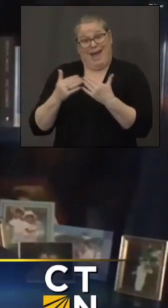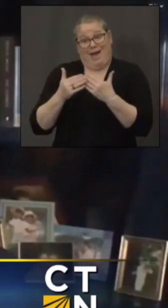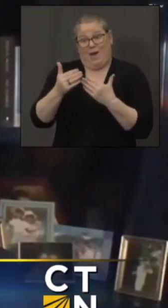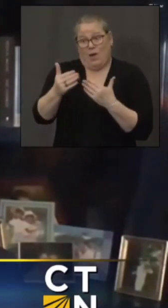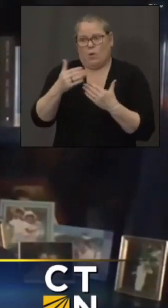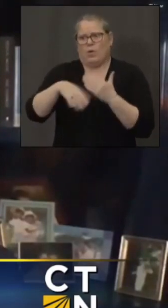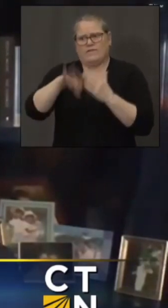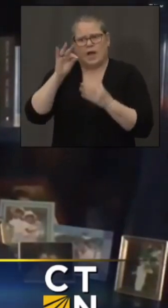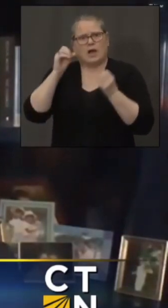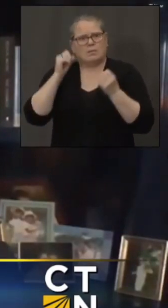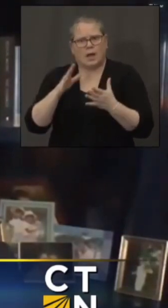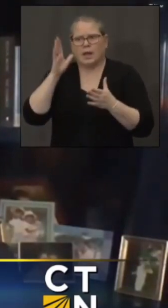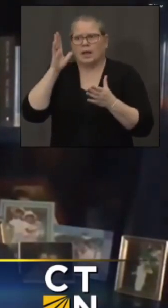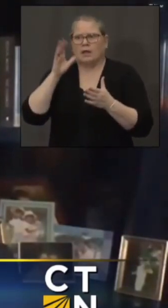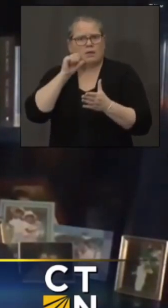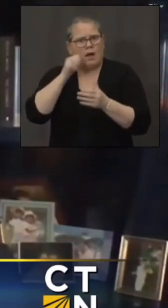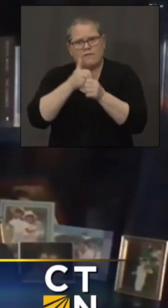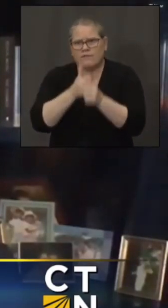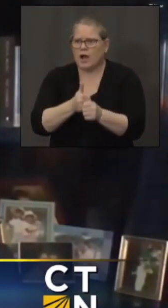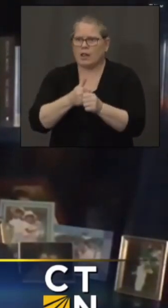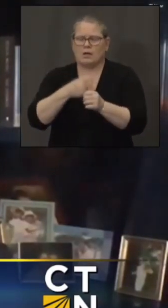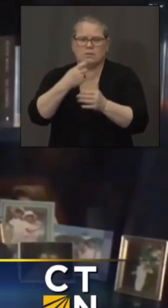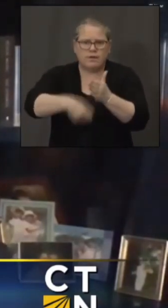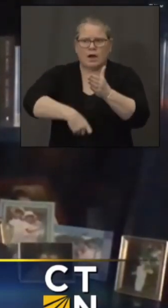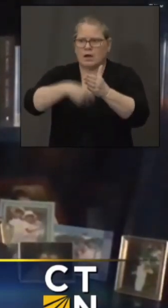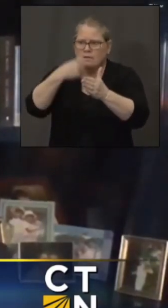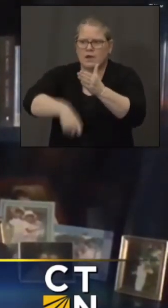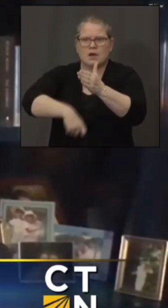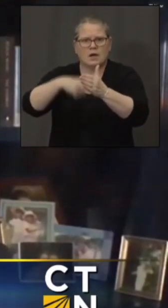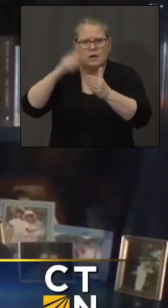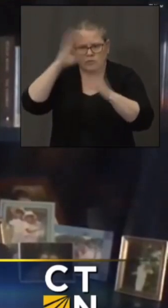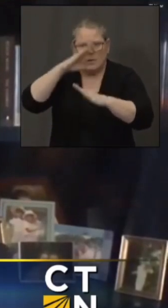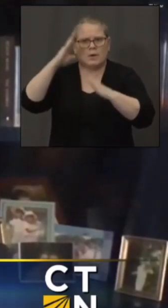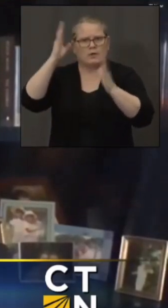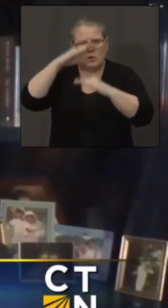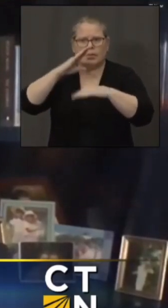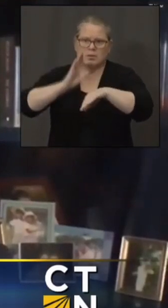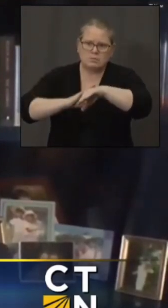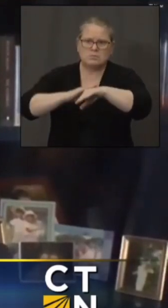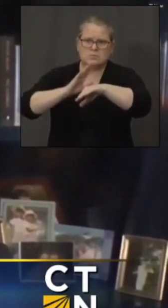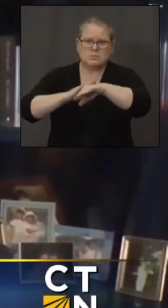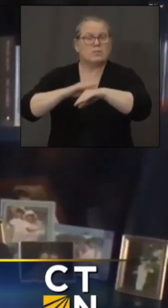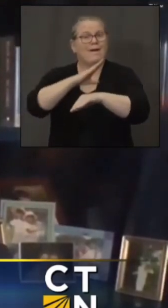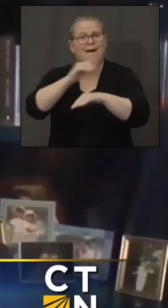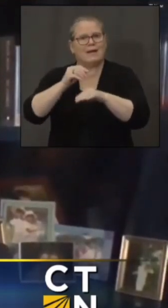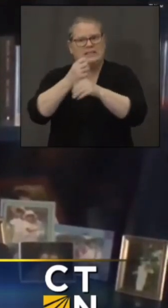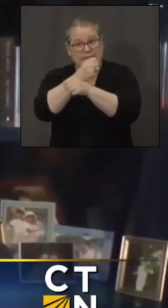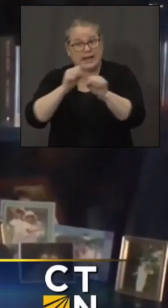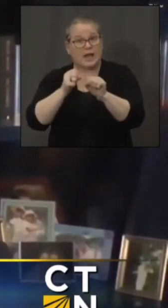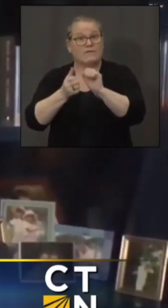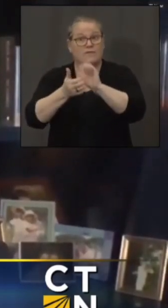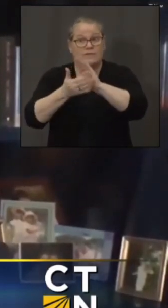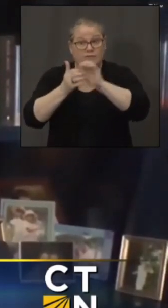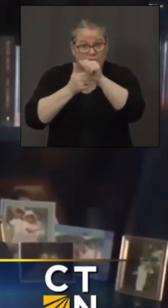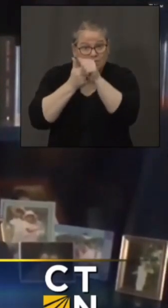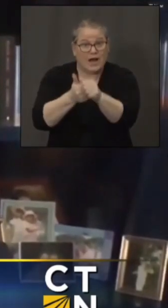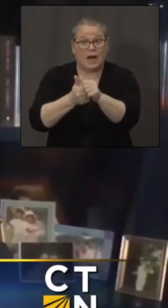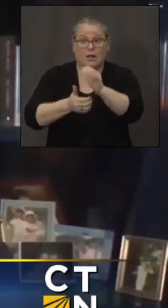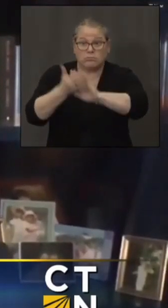them safely, but more importantly, if I heard from the leading hospital executives that we're getting close.